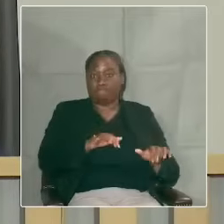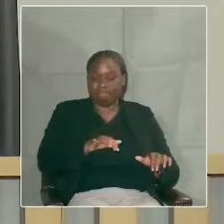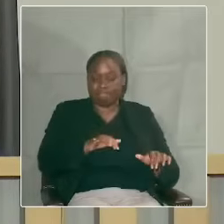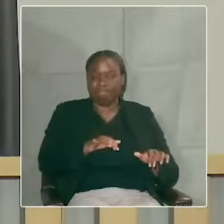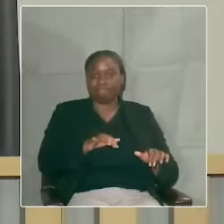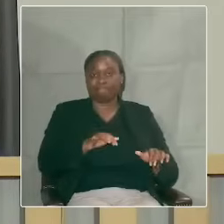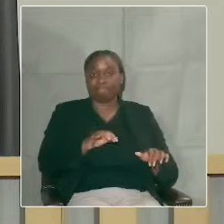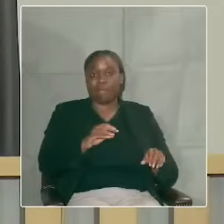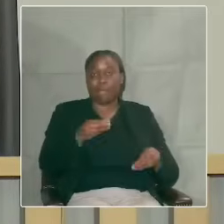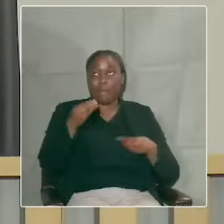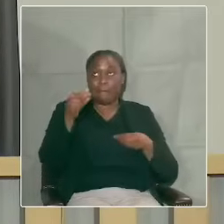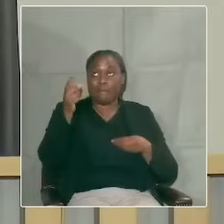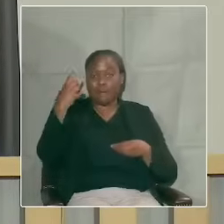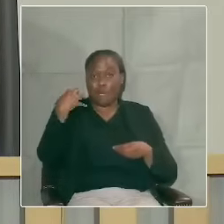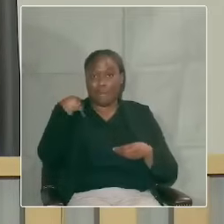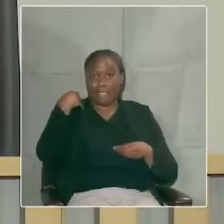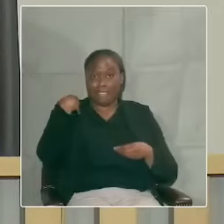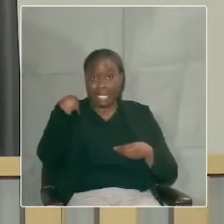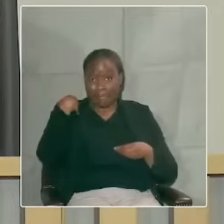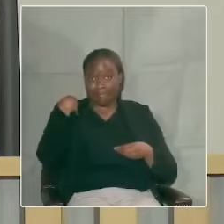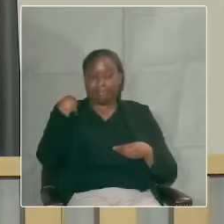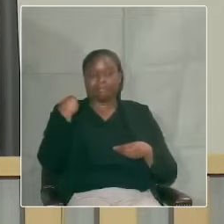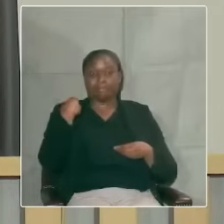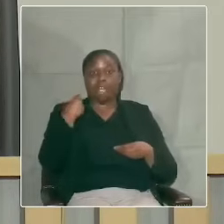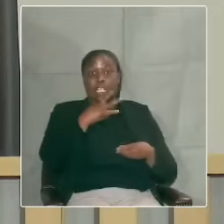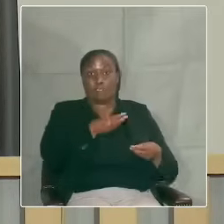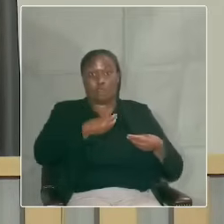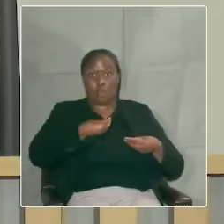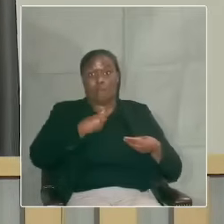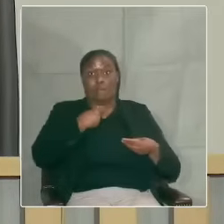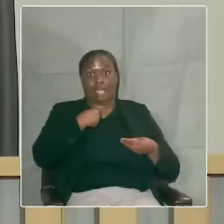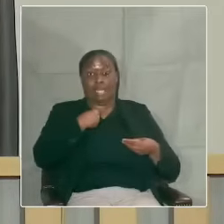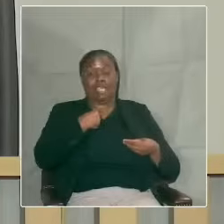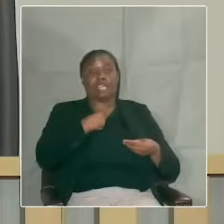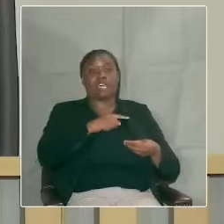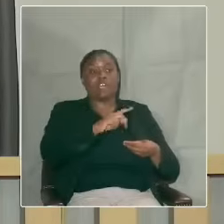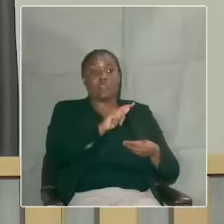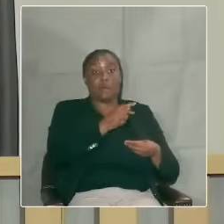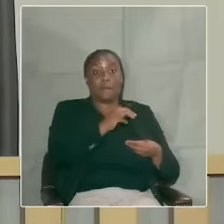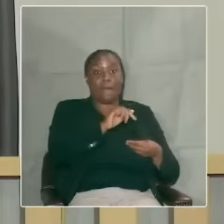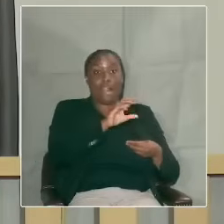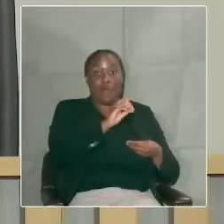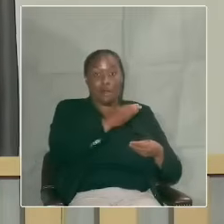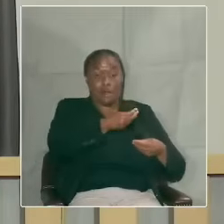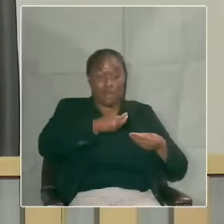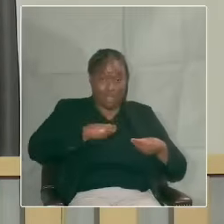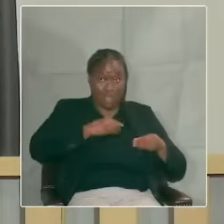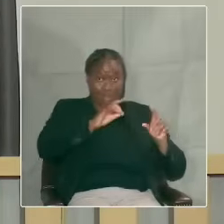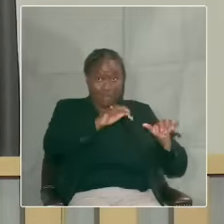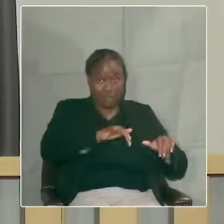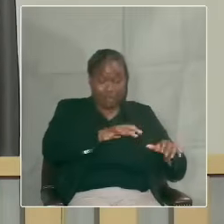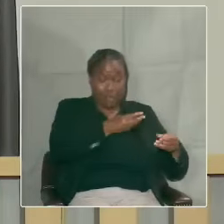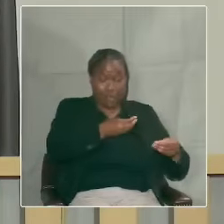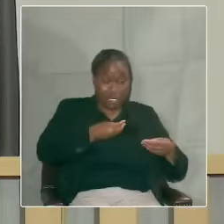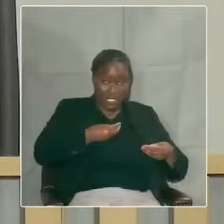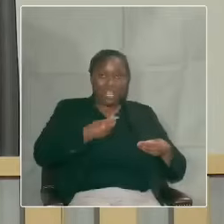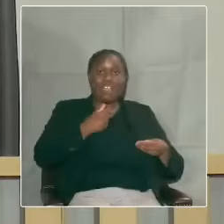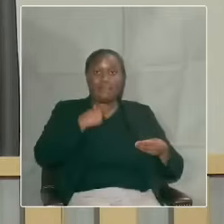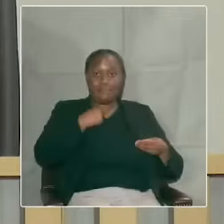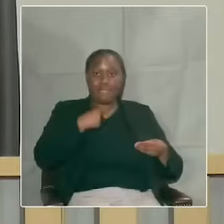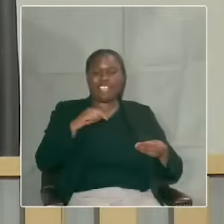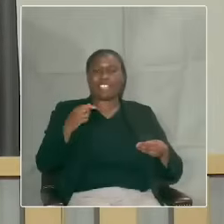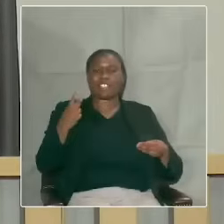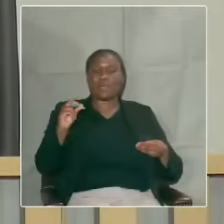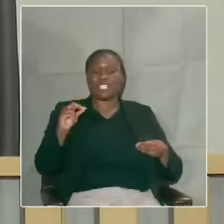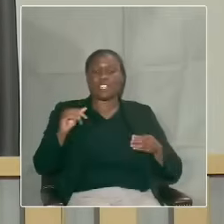the minister and submitted it to me in order for me to present it to the minister on the 20th of January